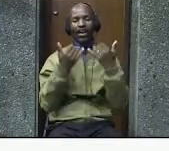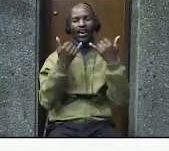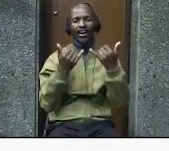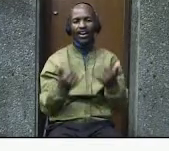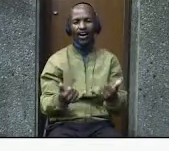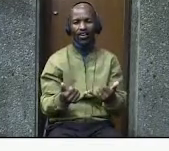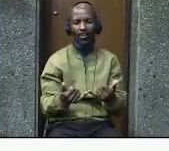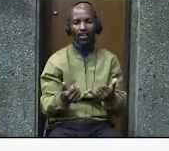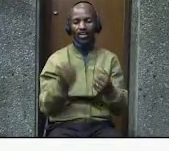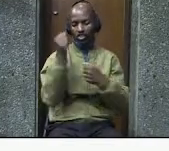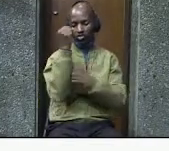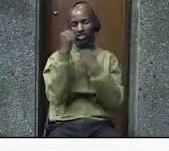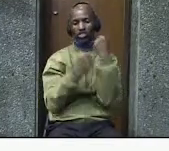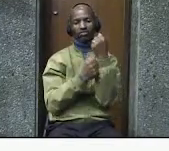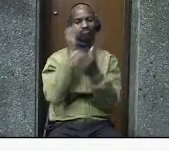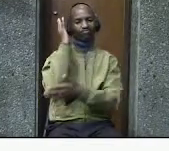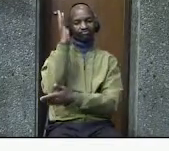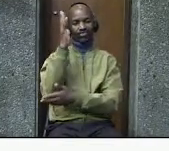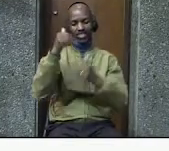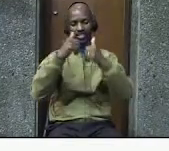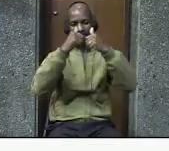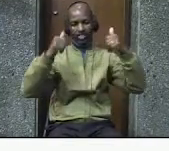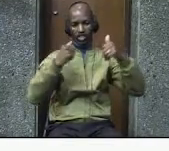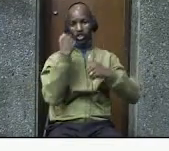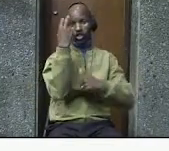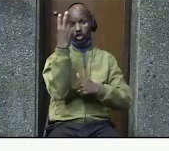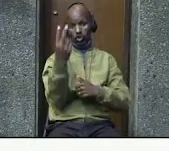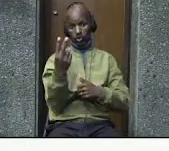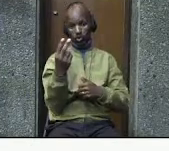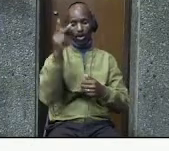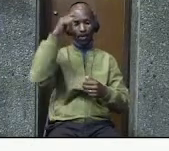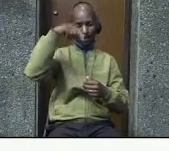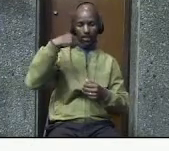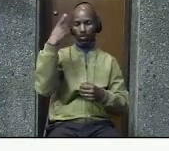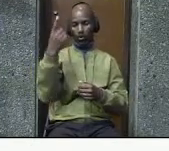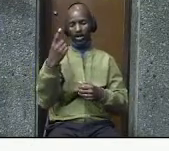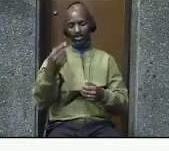the structure of the presentation is divided into two parts. Part one is